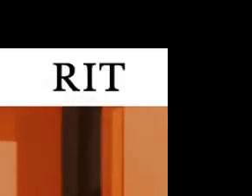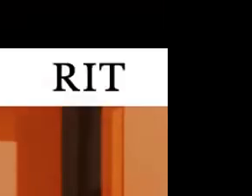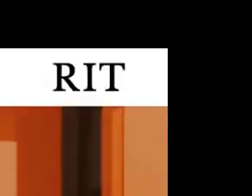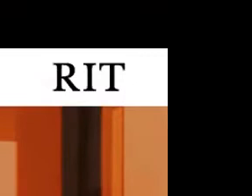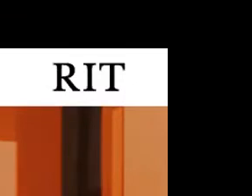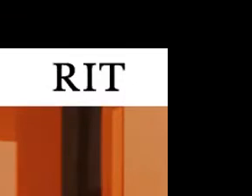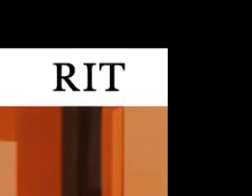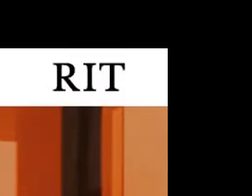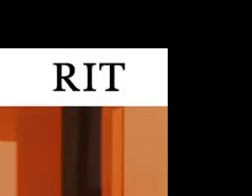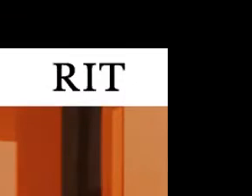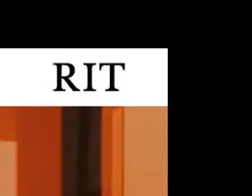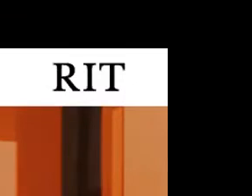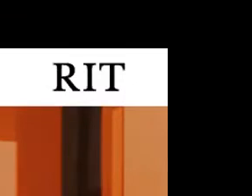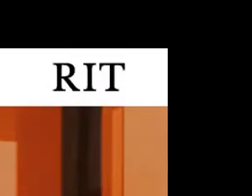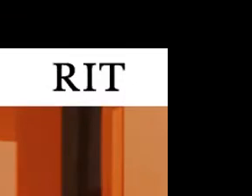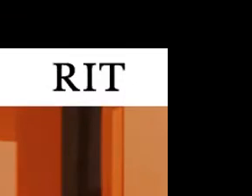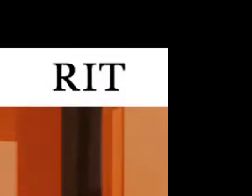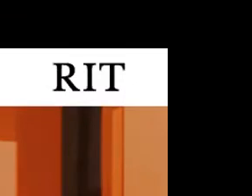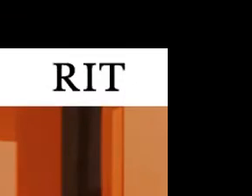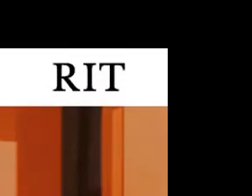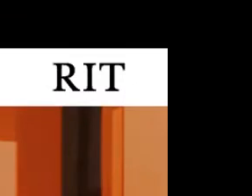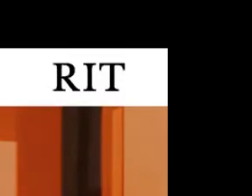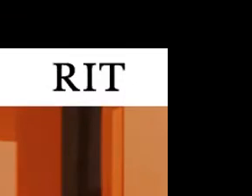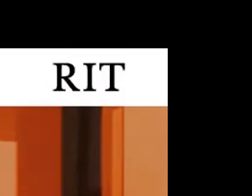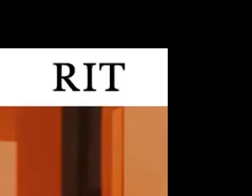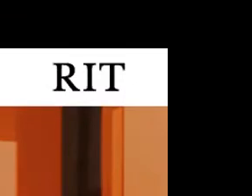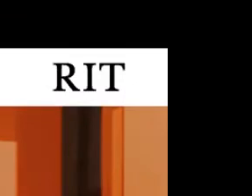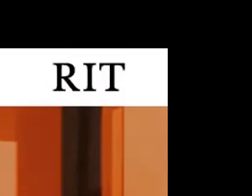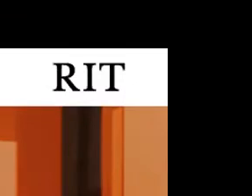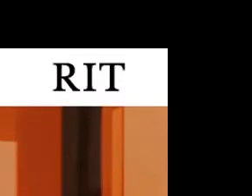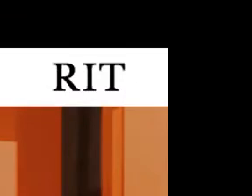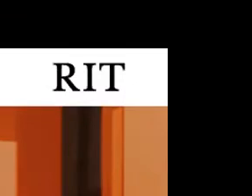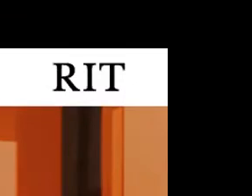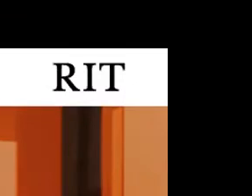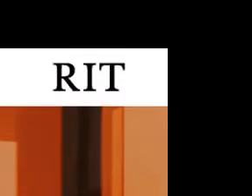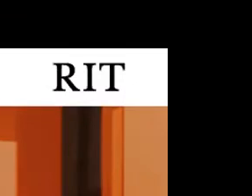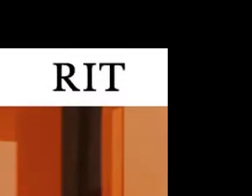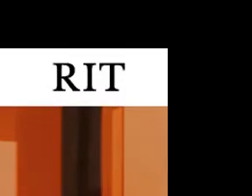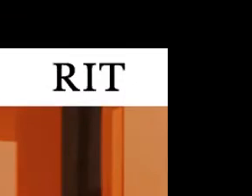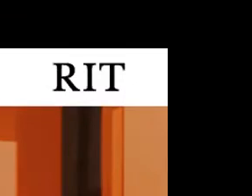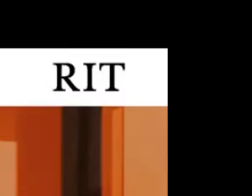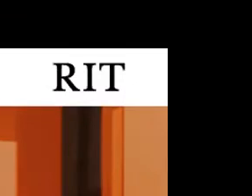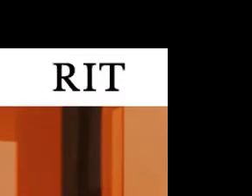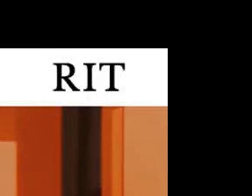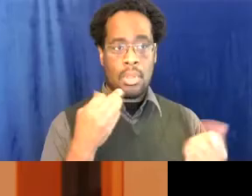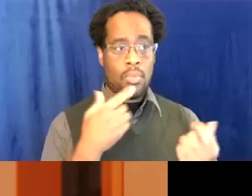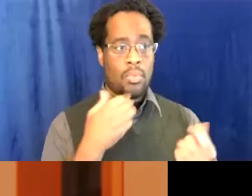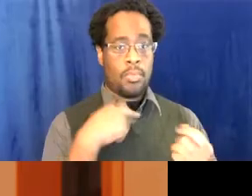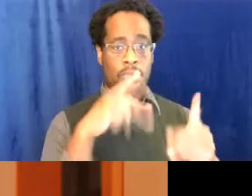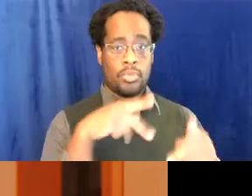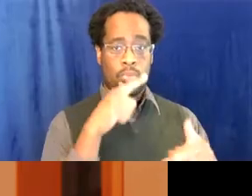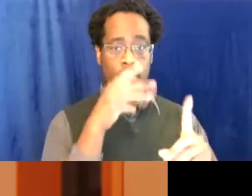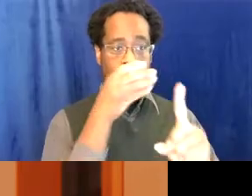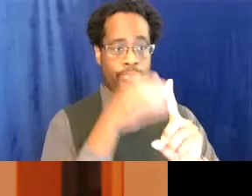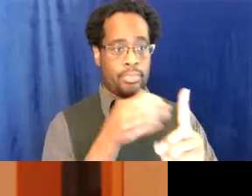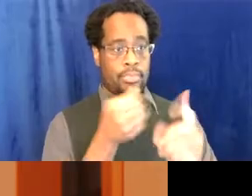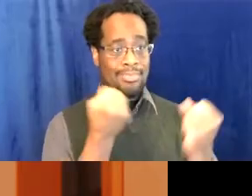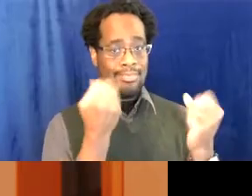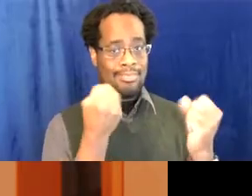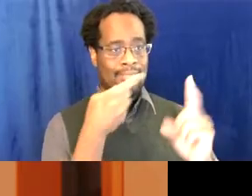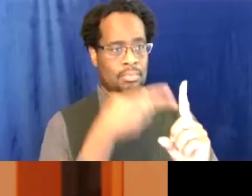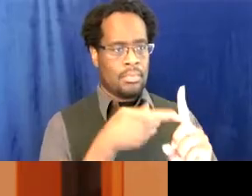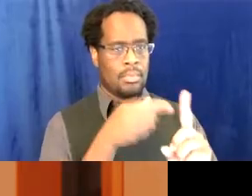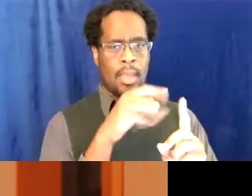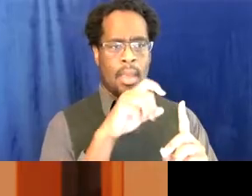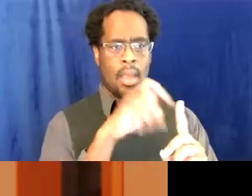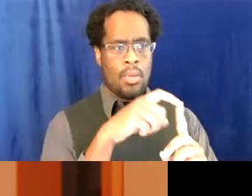All right. Good afternoon, everyone, and thank you for coming to our presentation this afternoon.